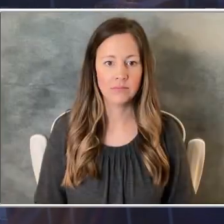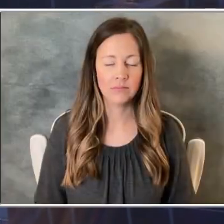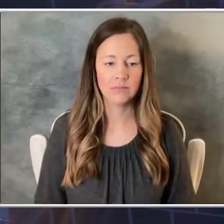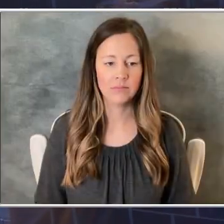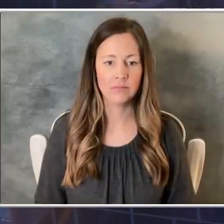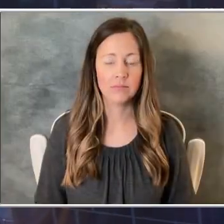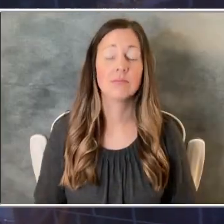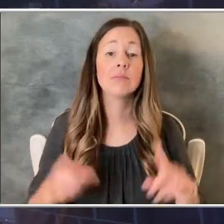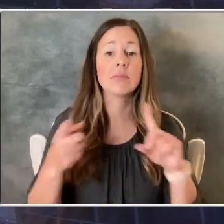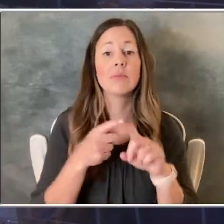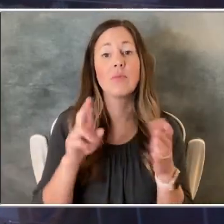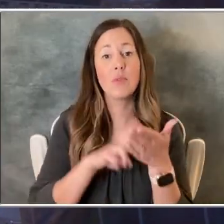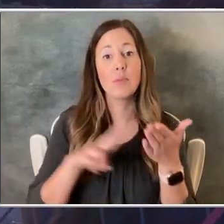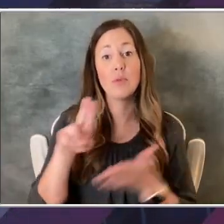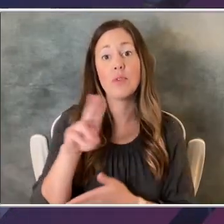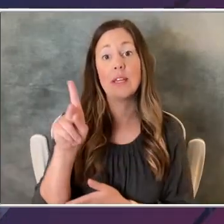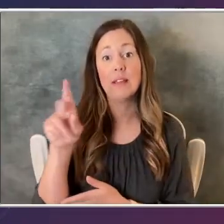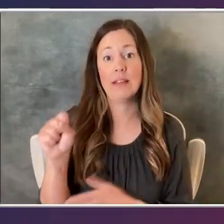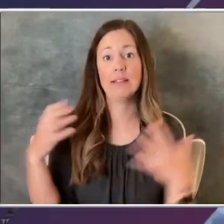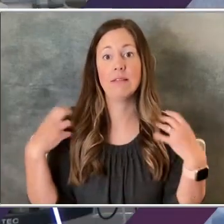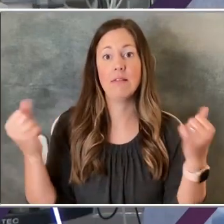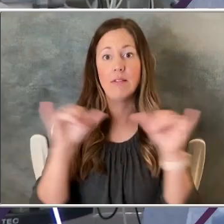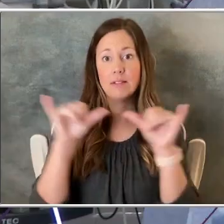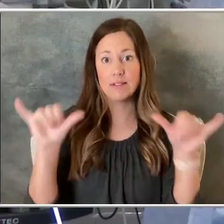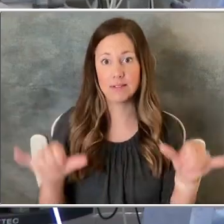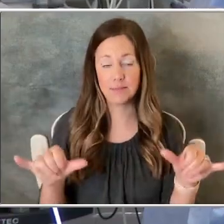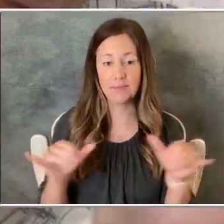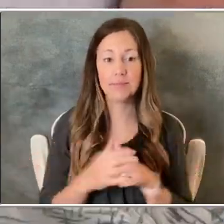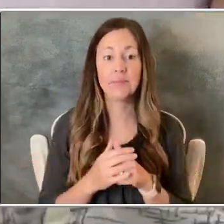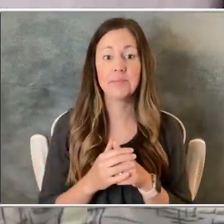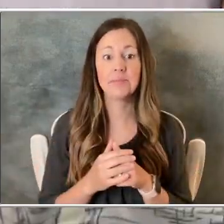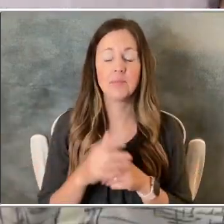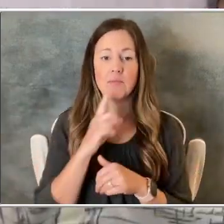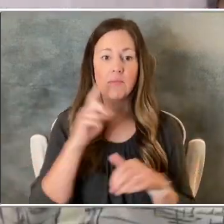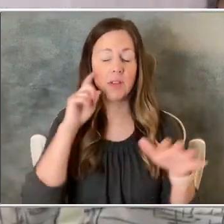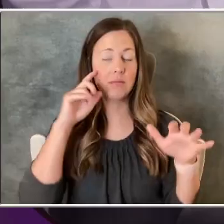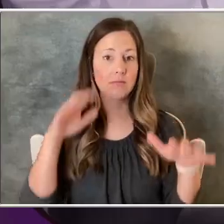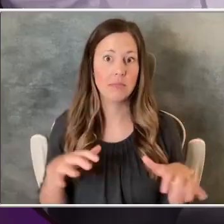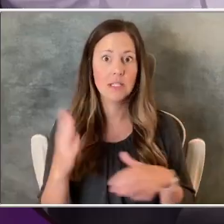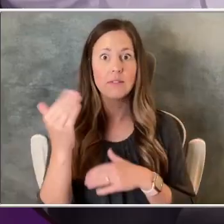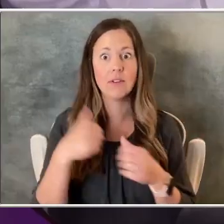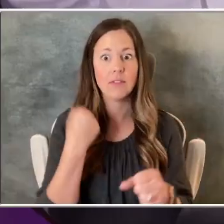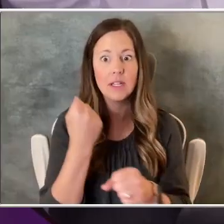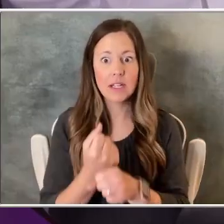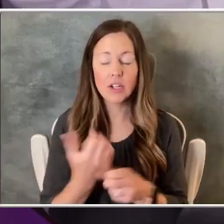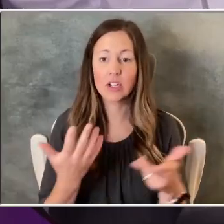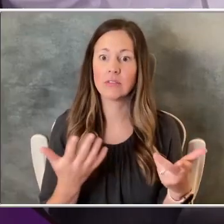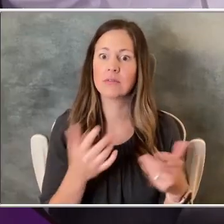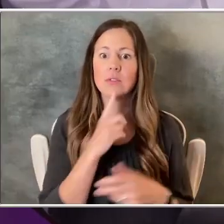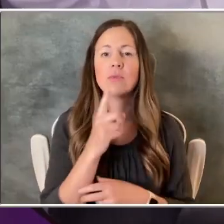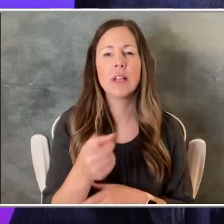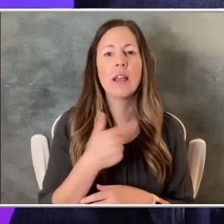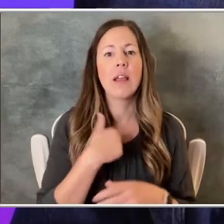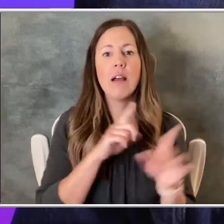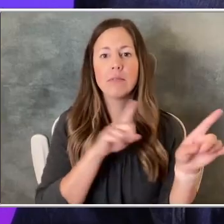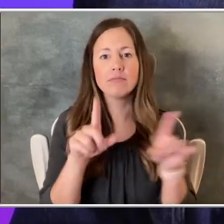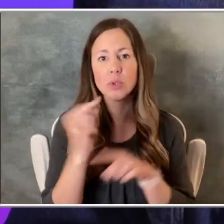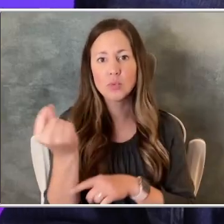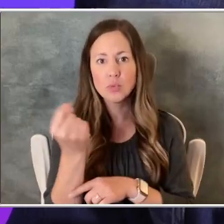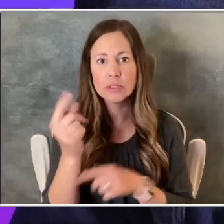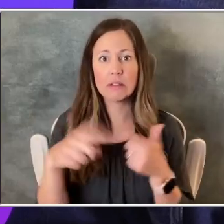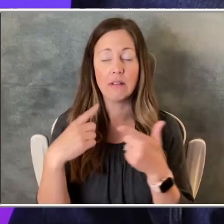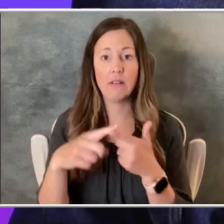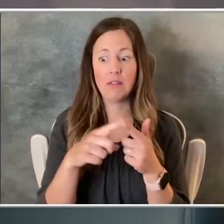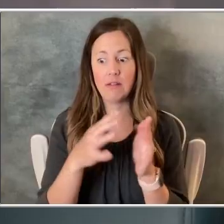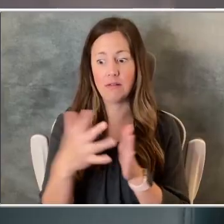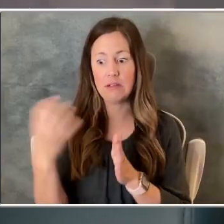from the University of Kansas Health System. I am amazed. The team here is great. I came on a Tuesday, and then by Saturday I